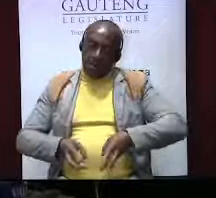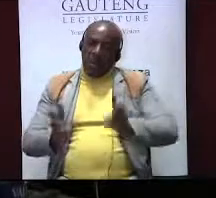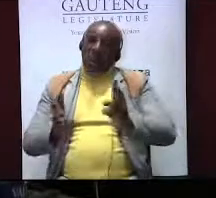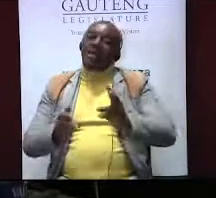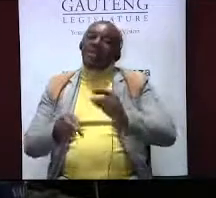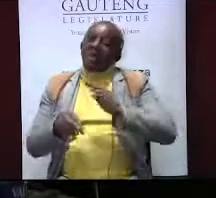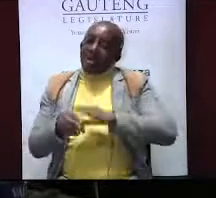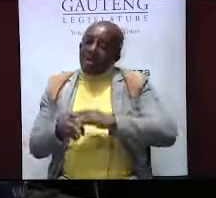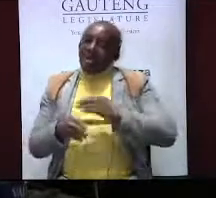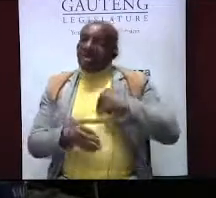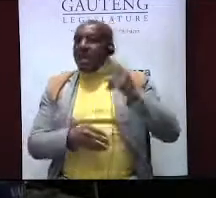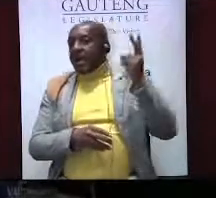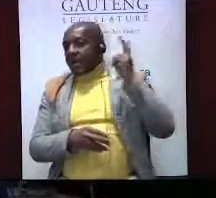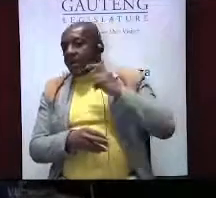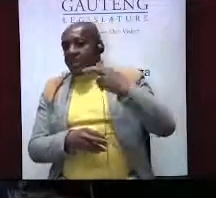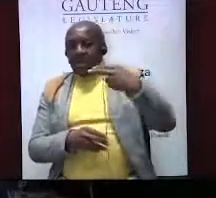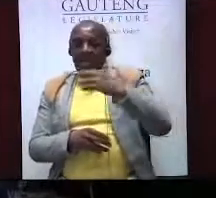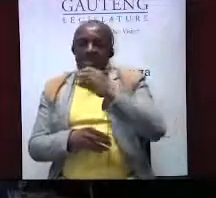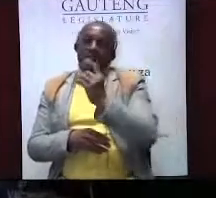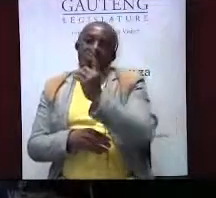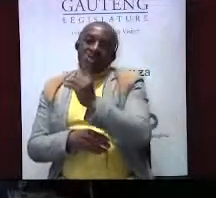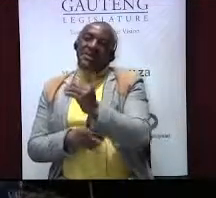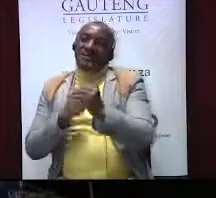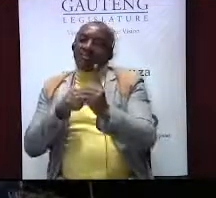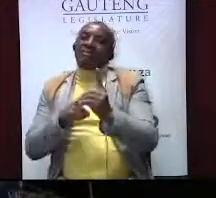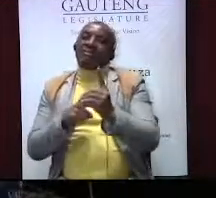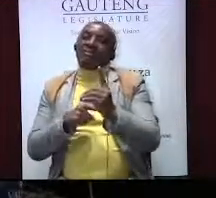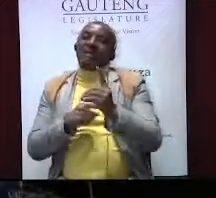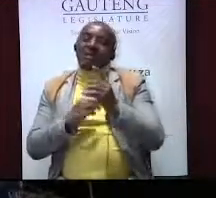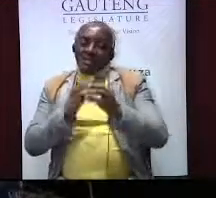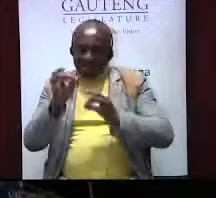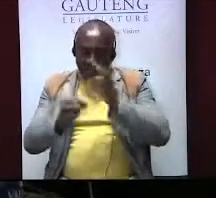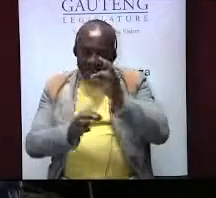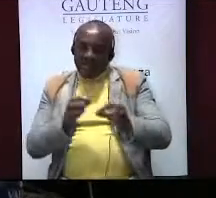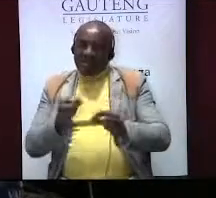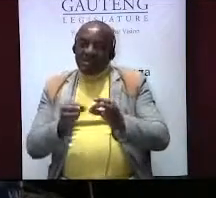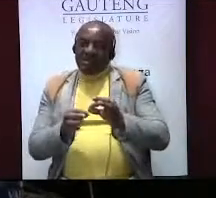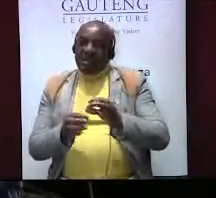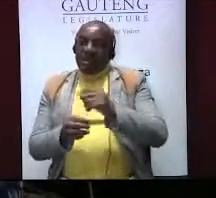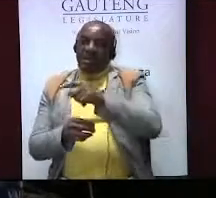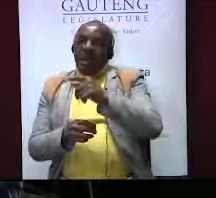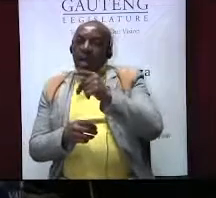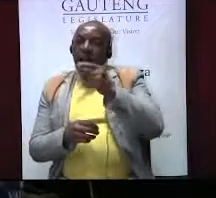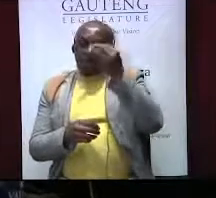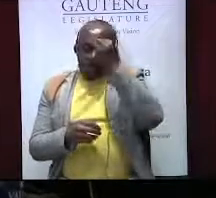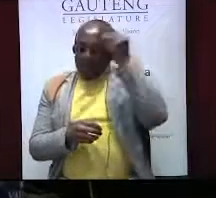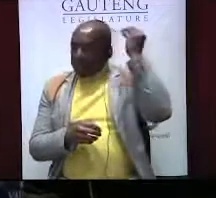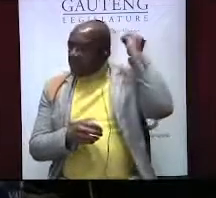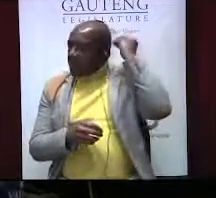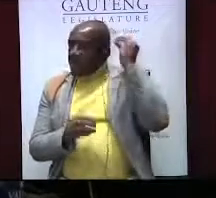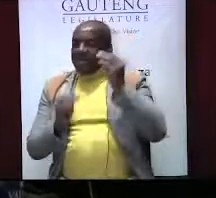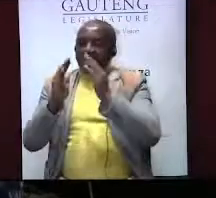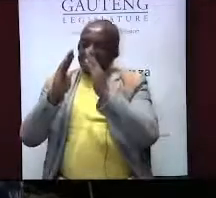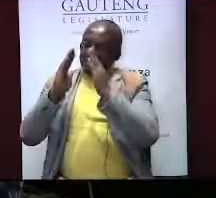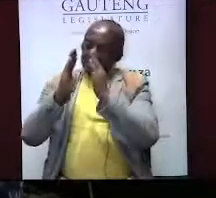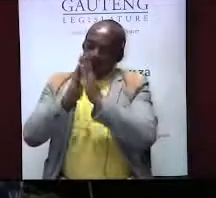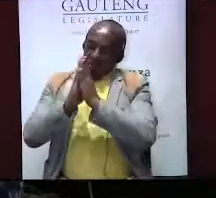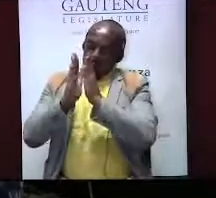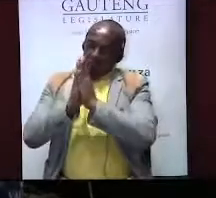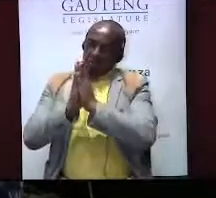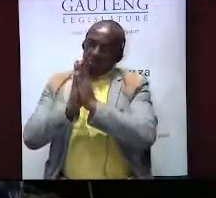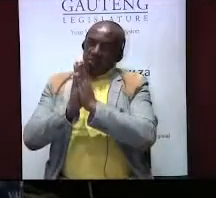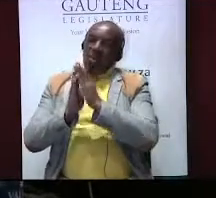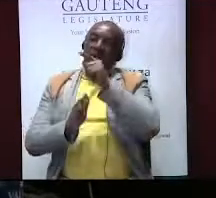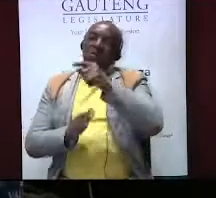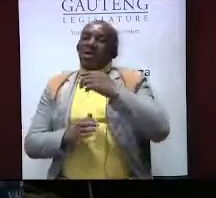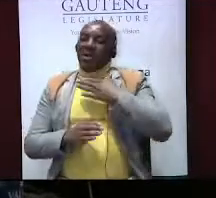I heard the HOD saying they are recognizing the churches, and she